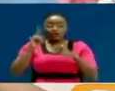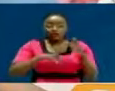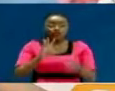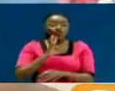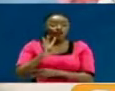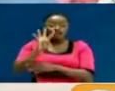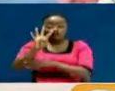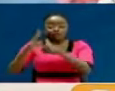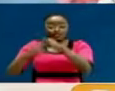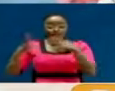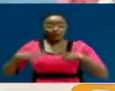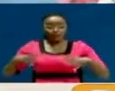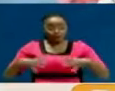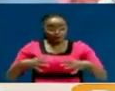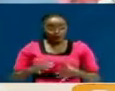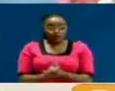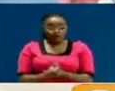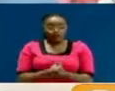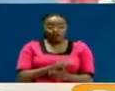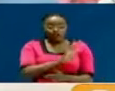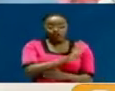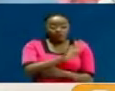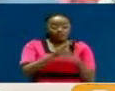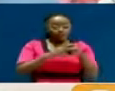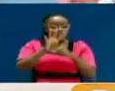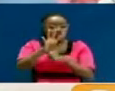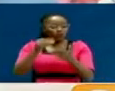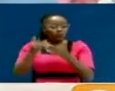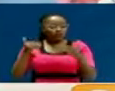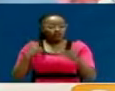447 and not 474 as earlier stated.